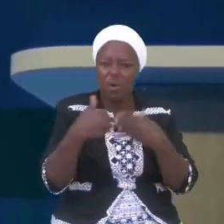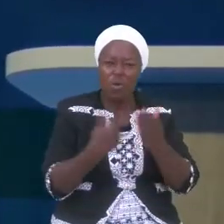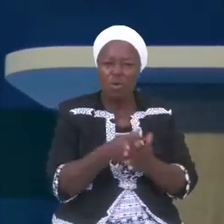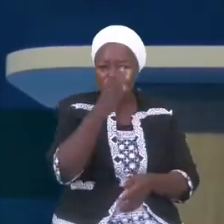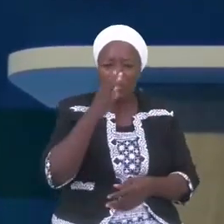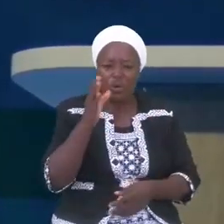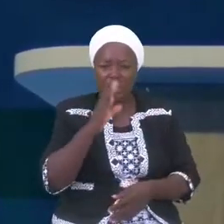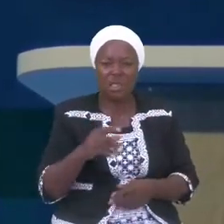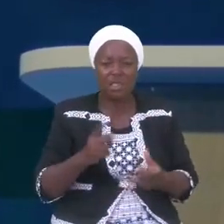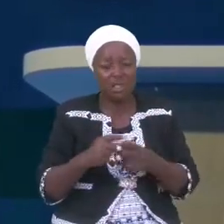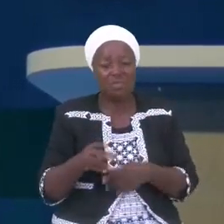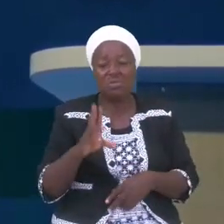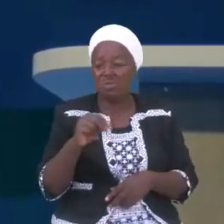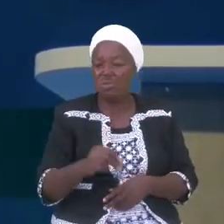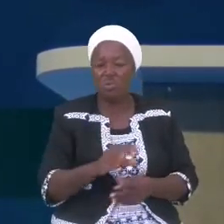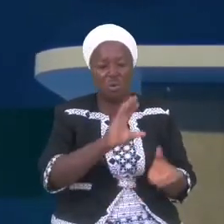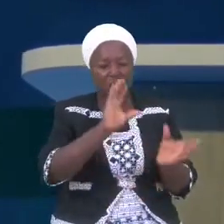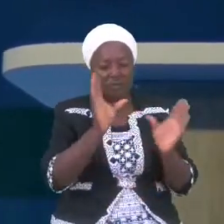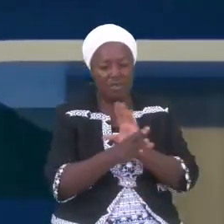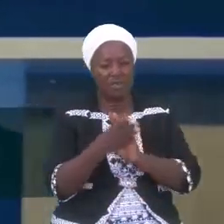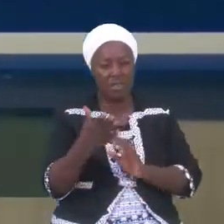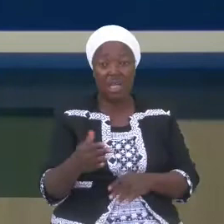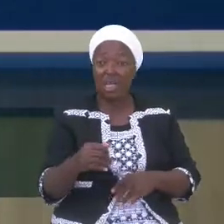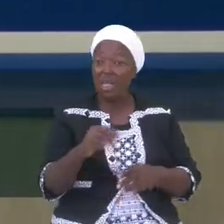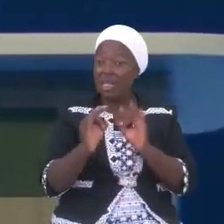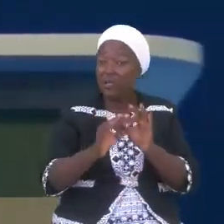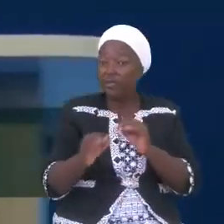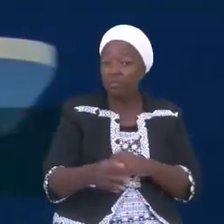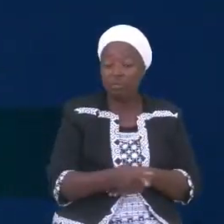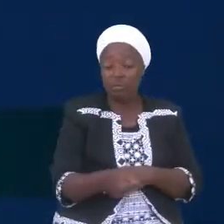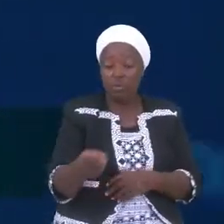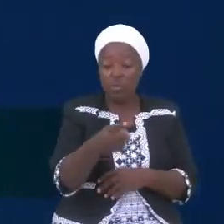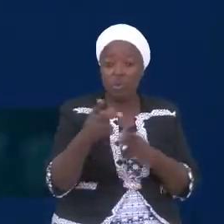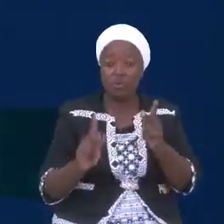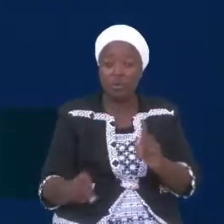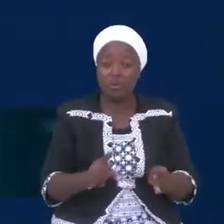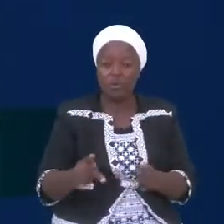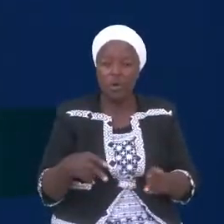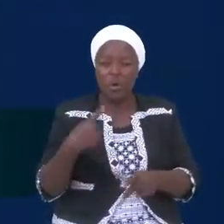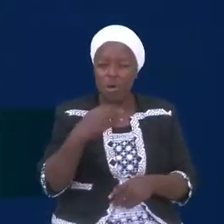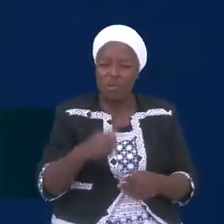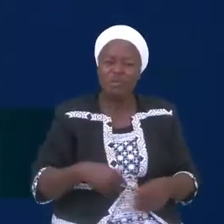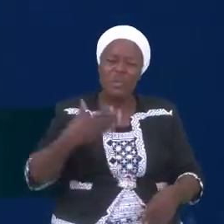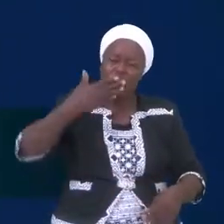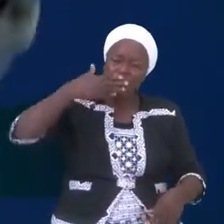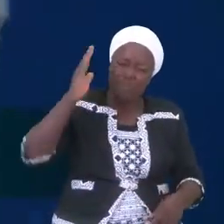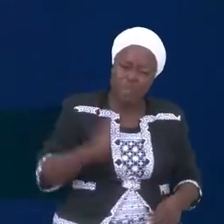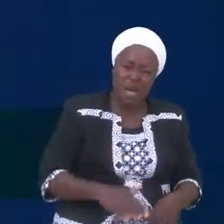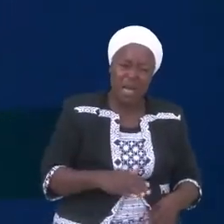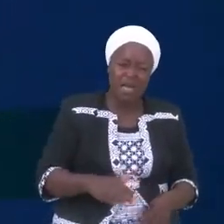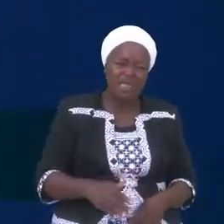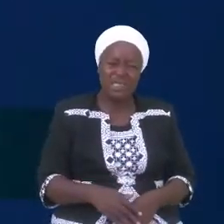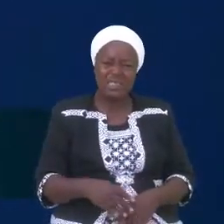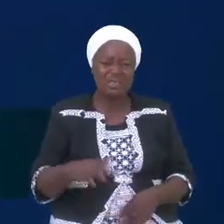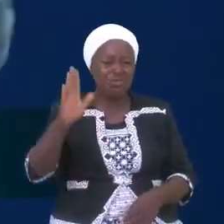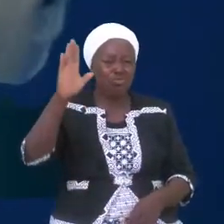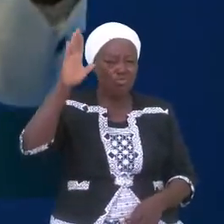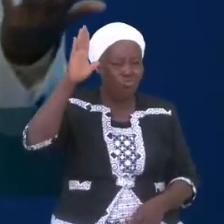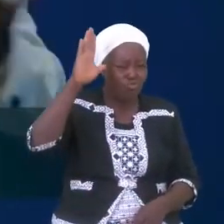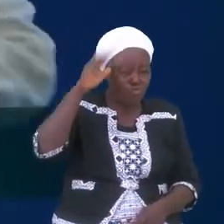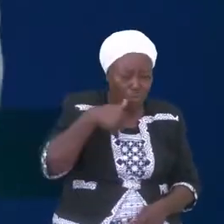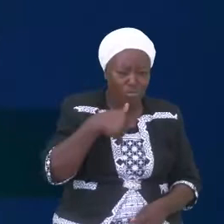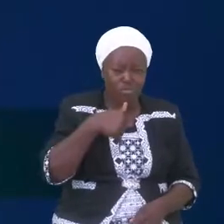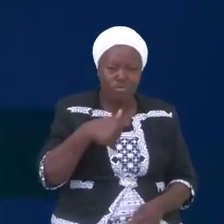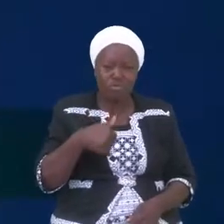there's no conversion there. If those people who had been criminals and violent and